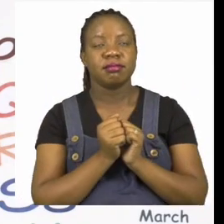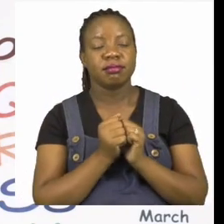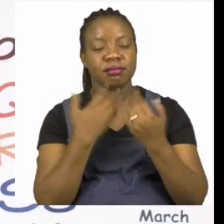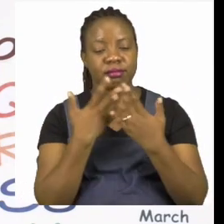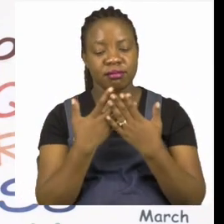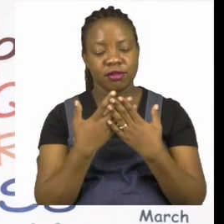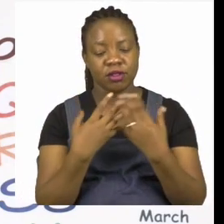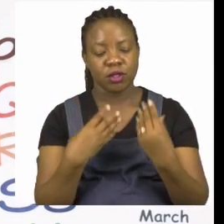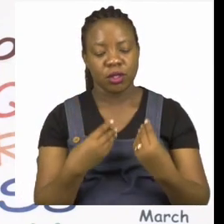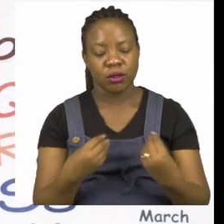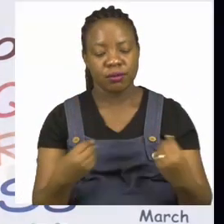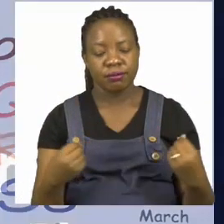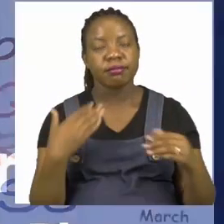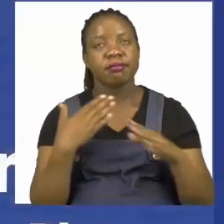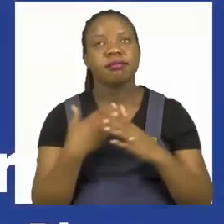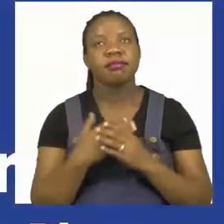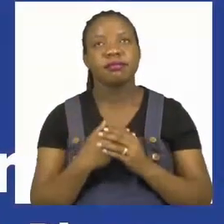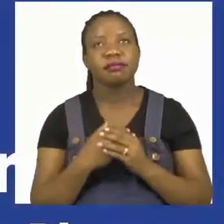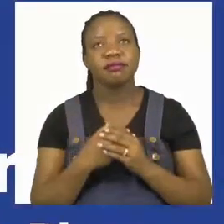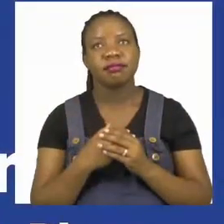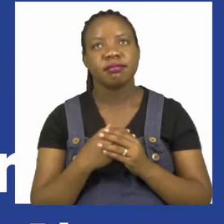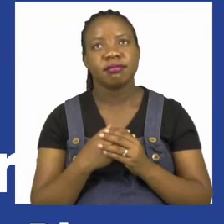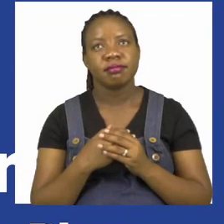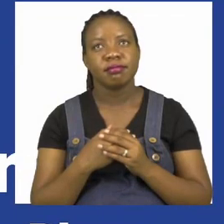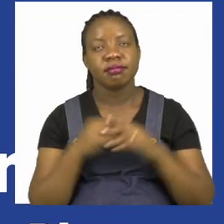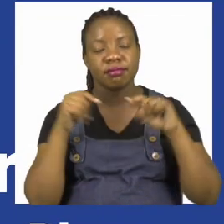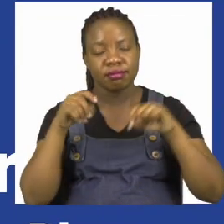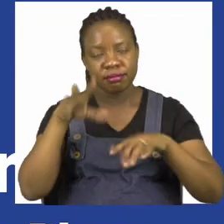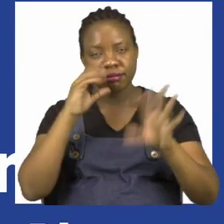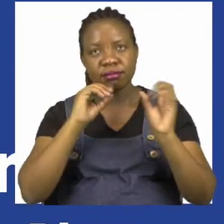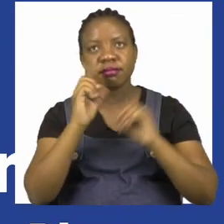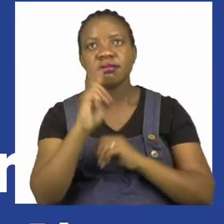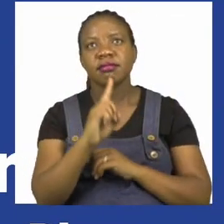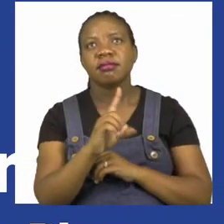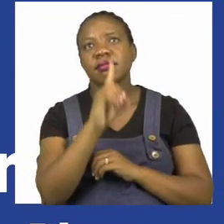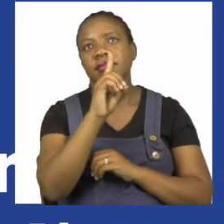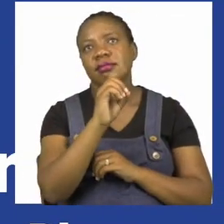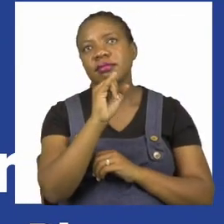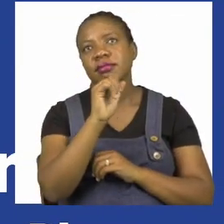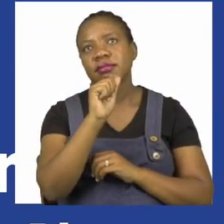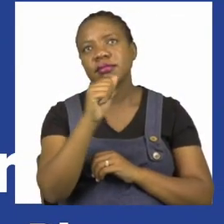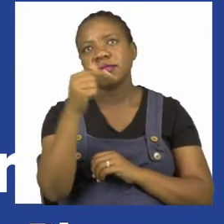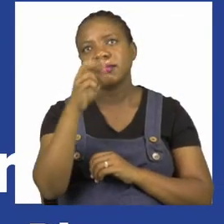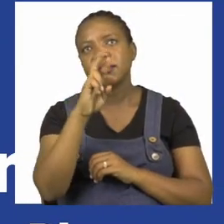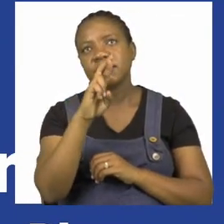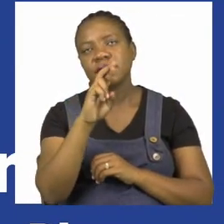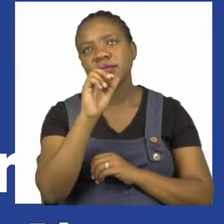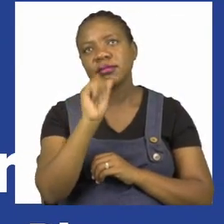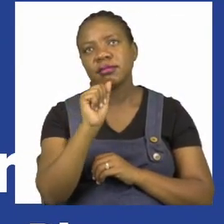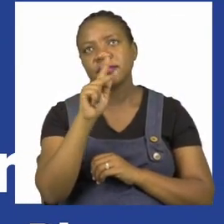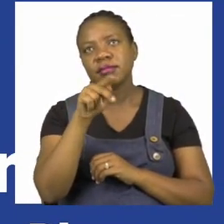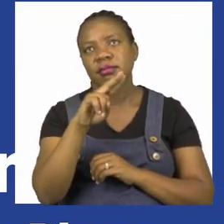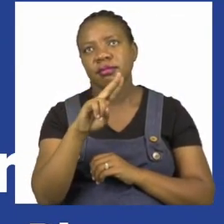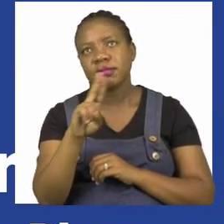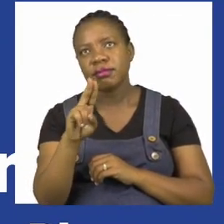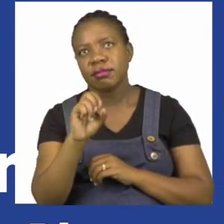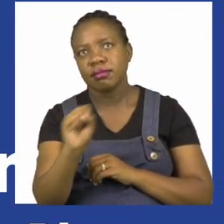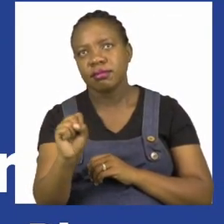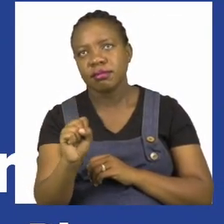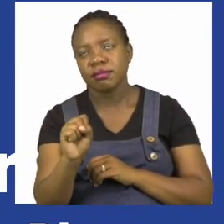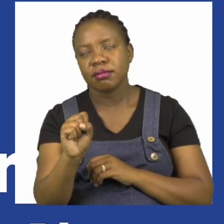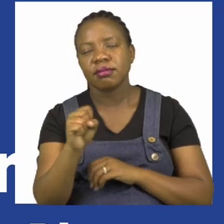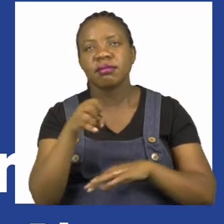dry before you touch anything else. For today's lesson, we are going to be doing diagraphs,